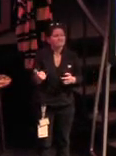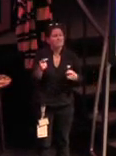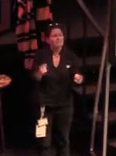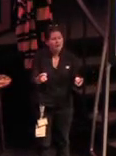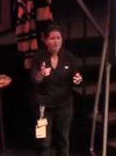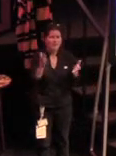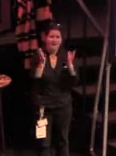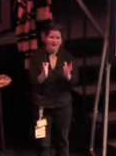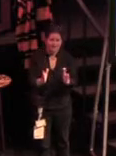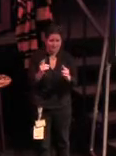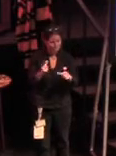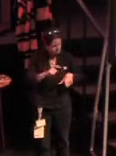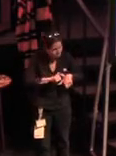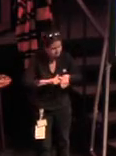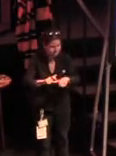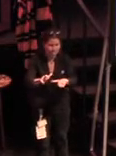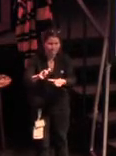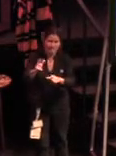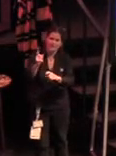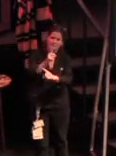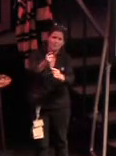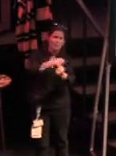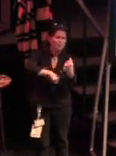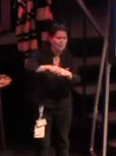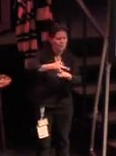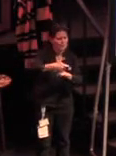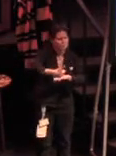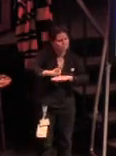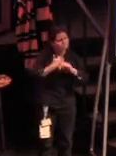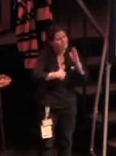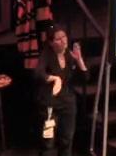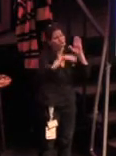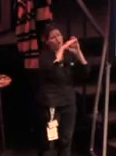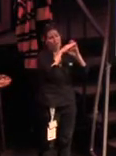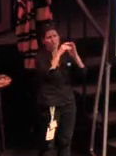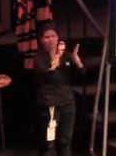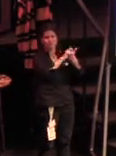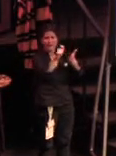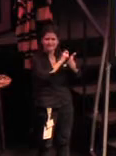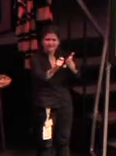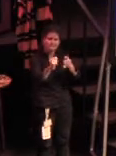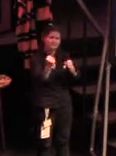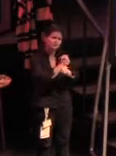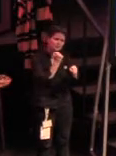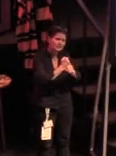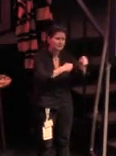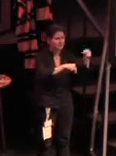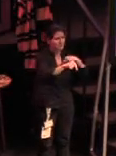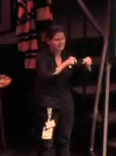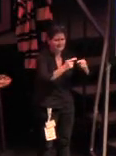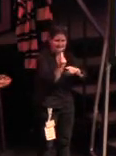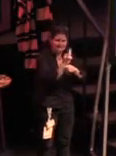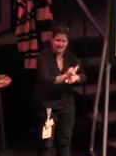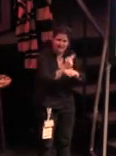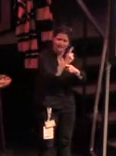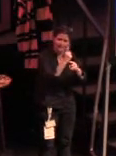the types of people behind the scenes, making the decisions, writing, directing, producing, designing, it's never going to be authentically